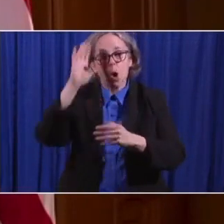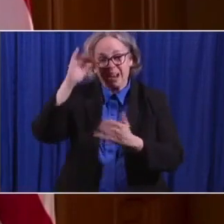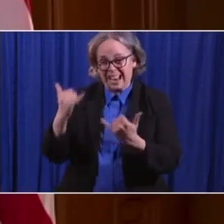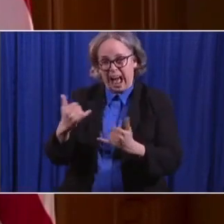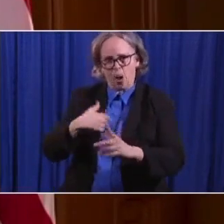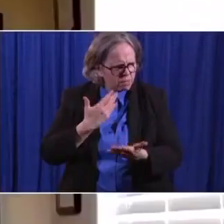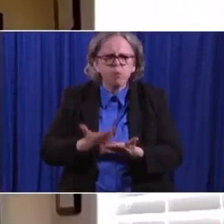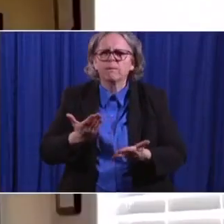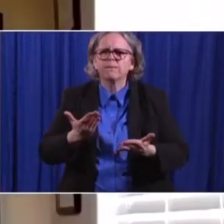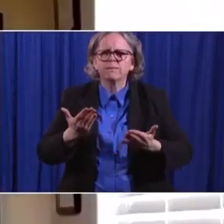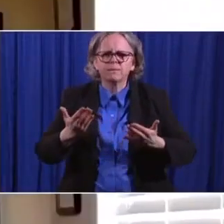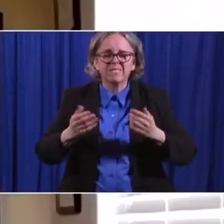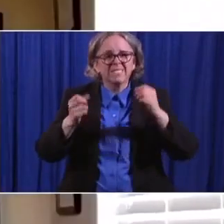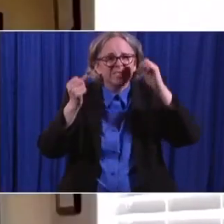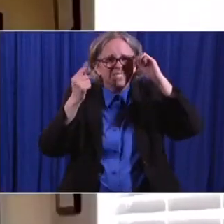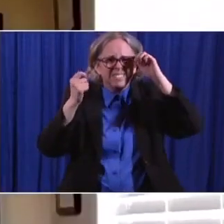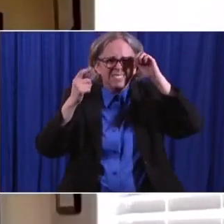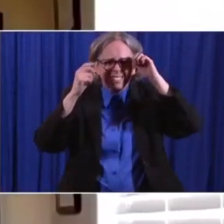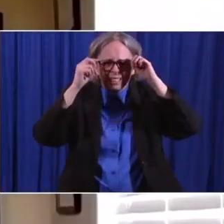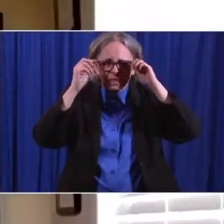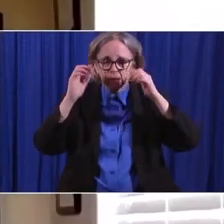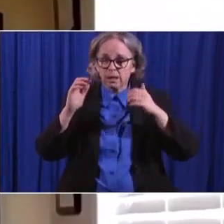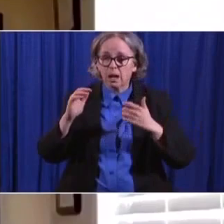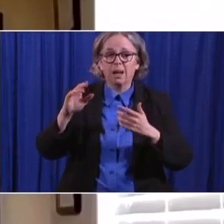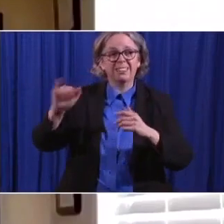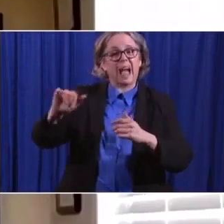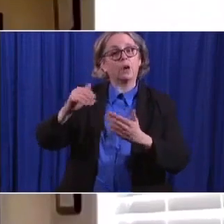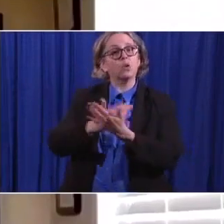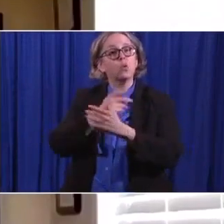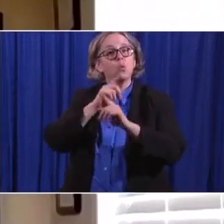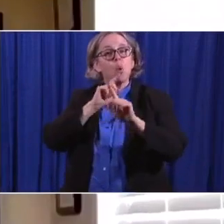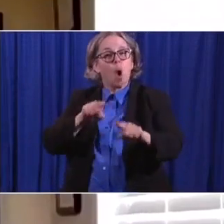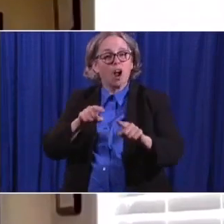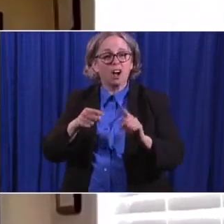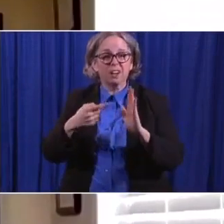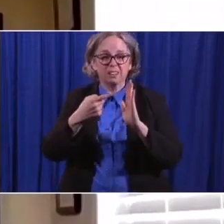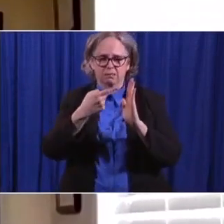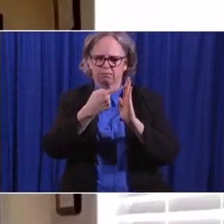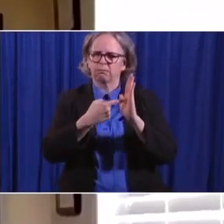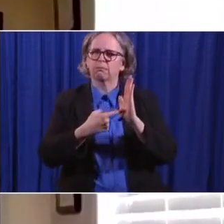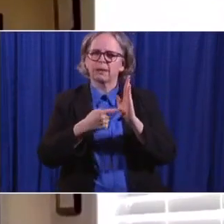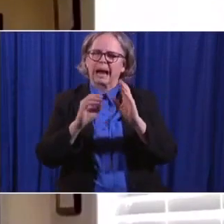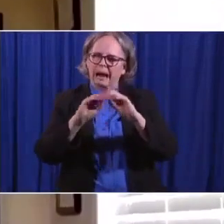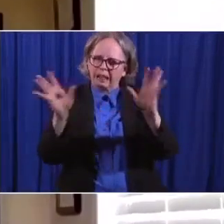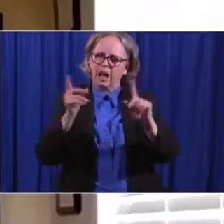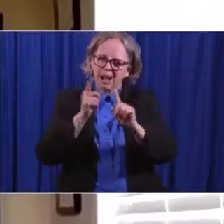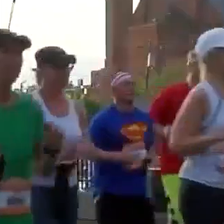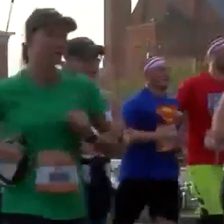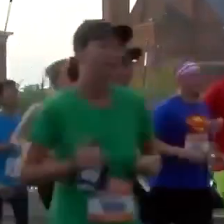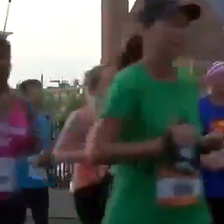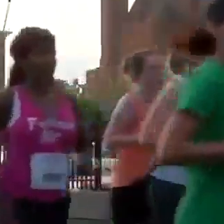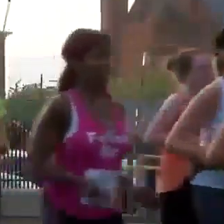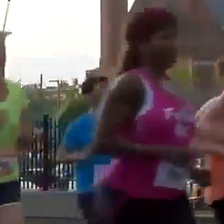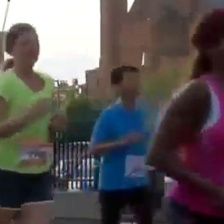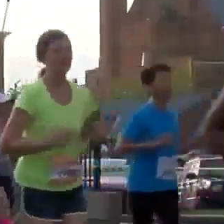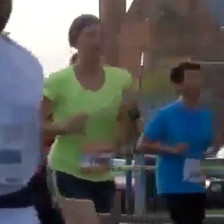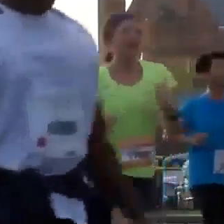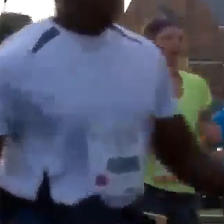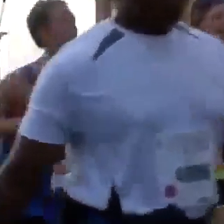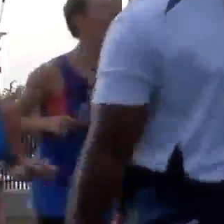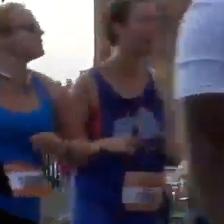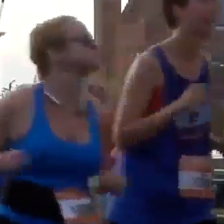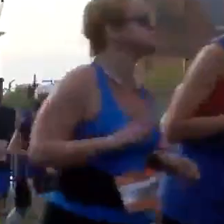For example, the power of these masks. Simple steps can save lives and put this pandemic behind us. Pigworks, the group